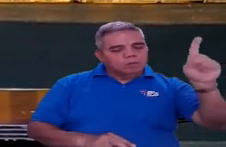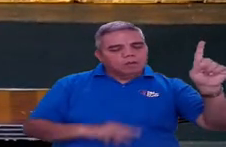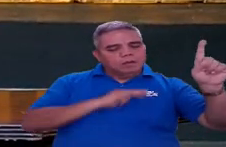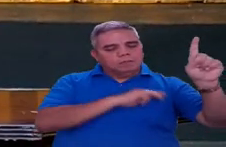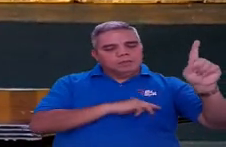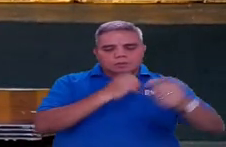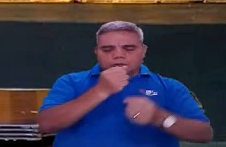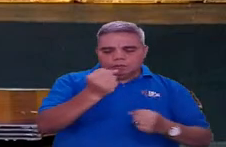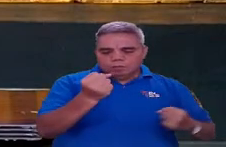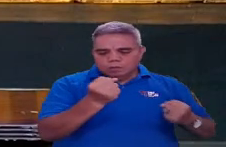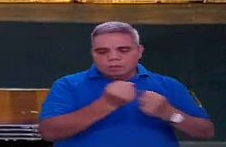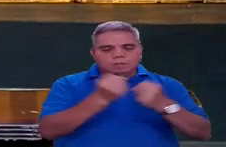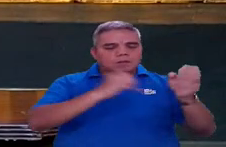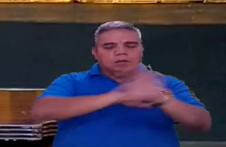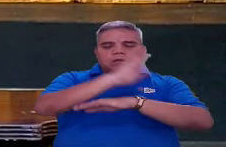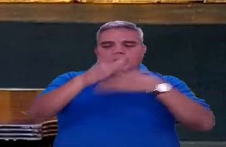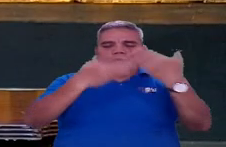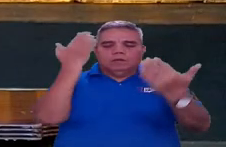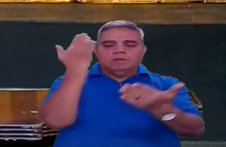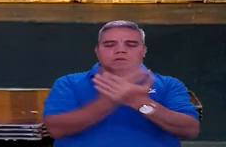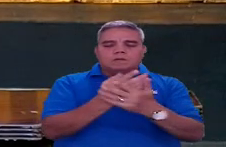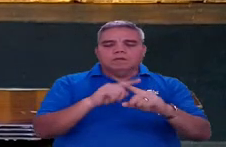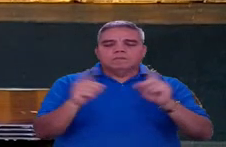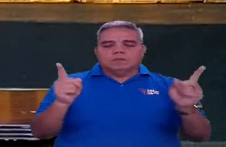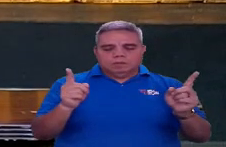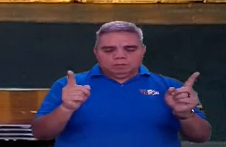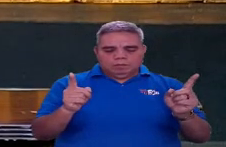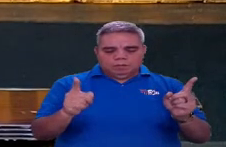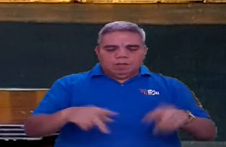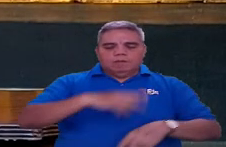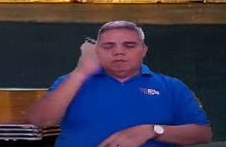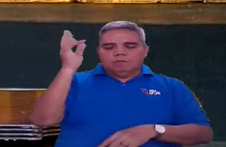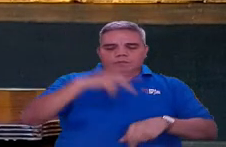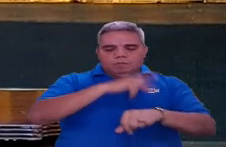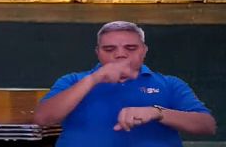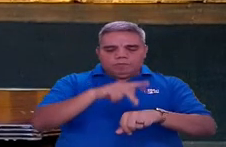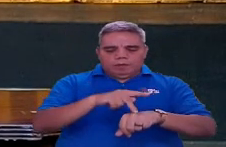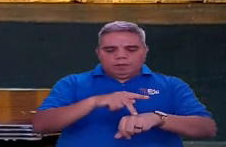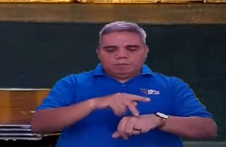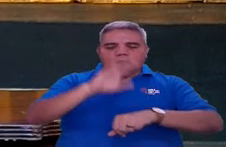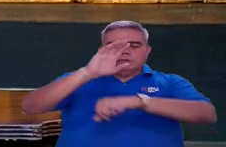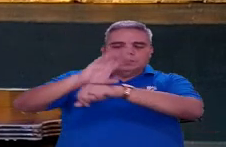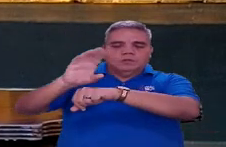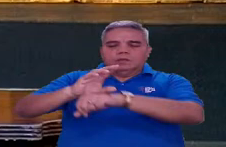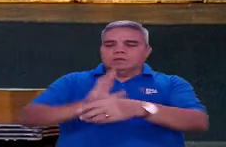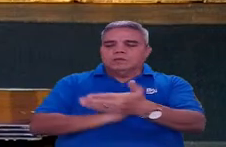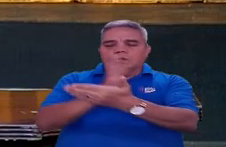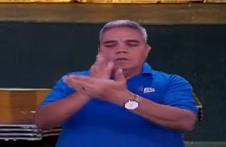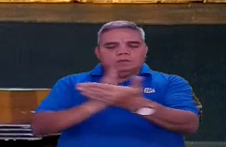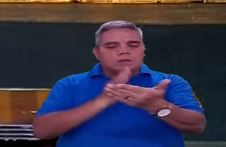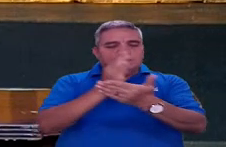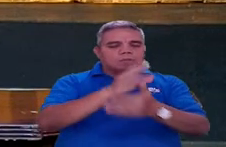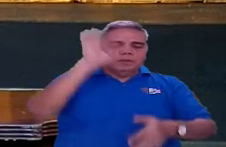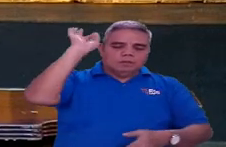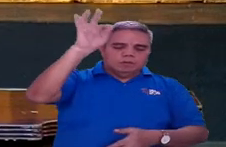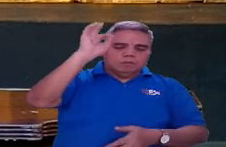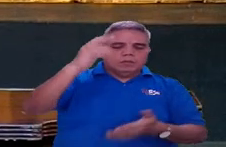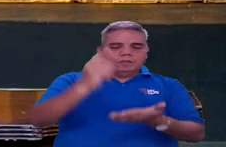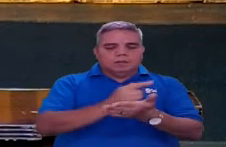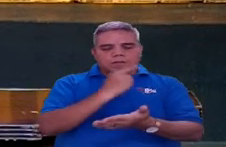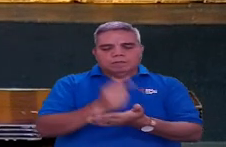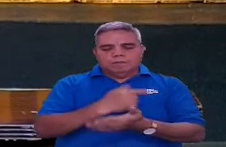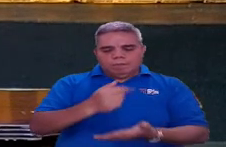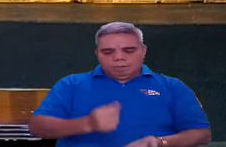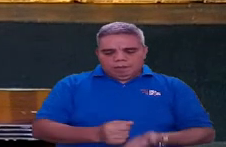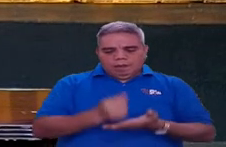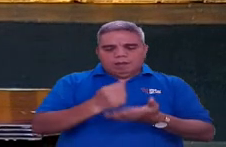mission to support all this representative of Philippine churches going around the world to preach the gospel. Help